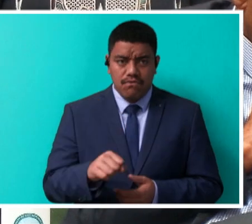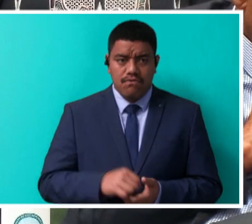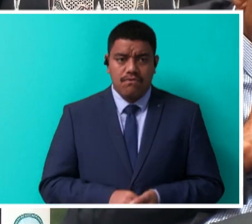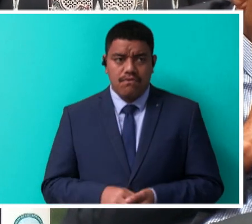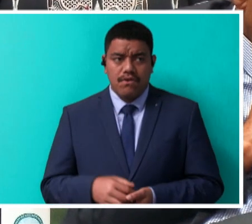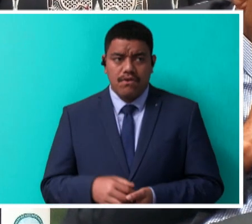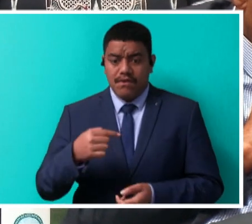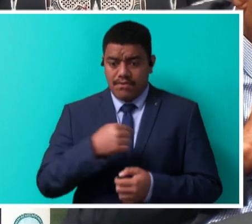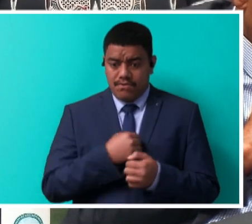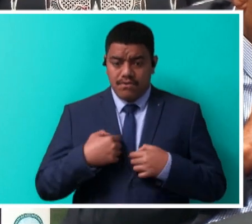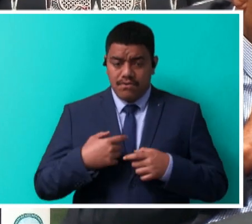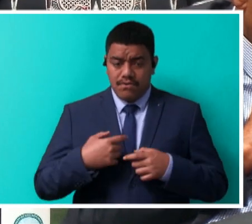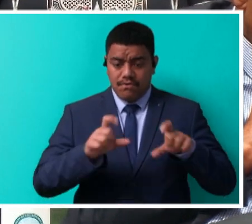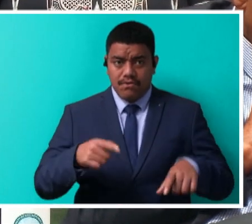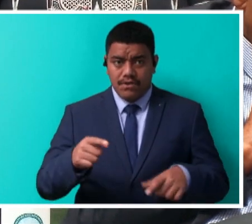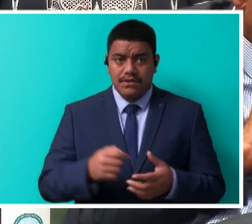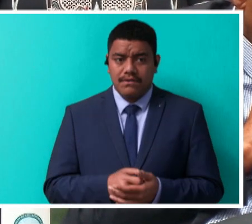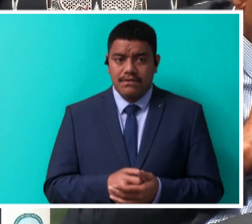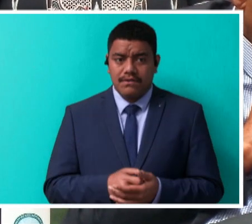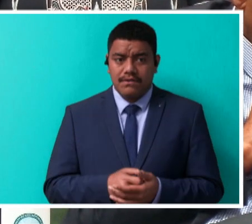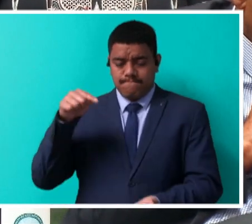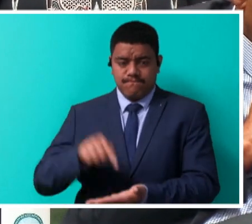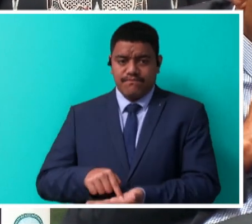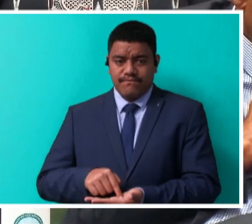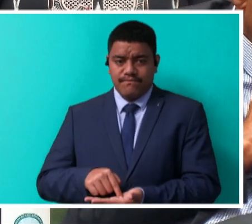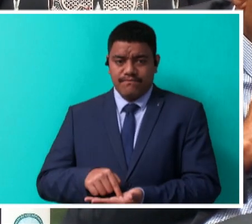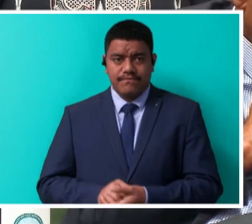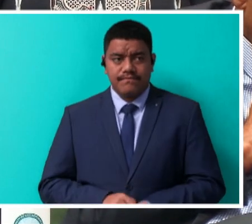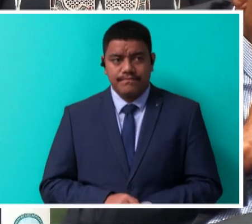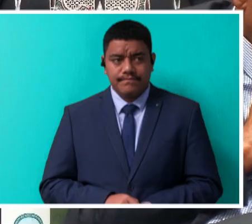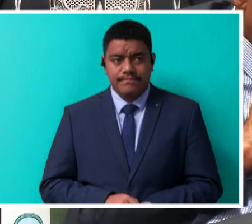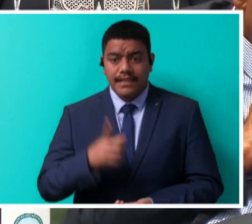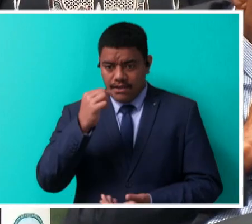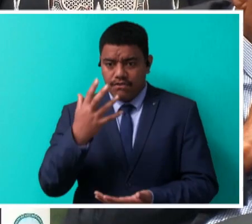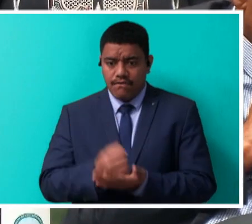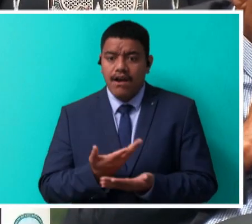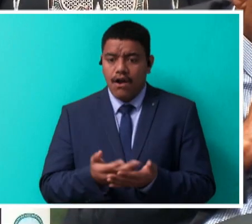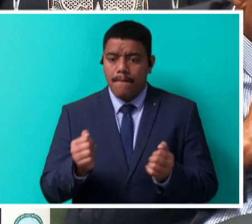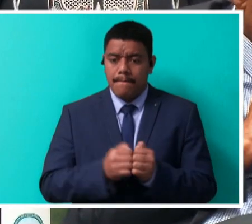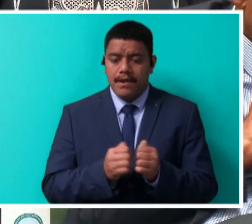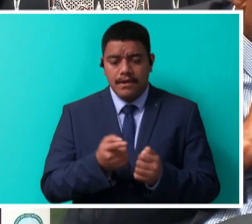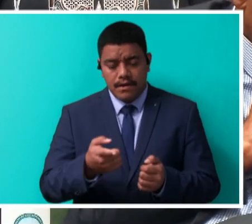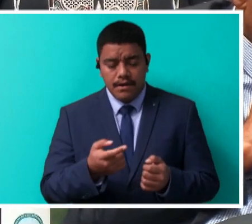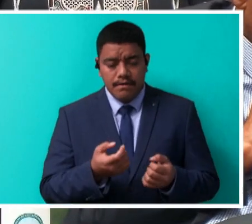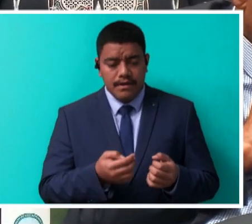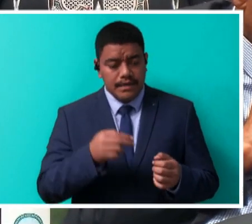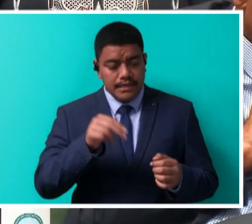the magistrate, on the press of a button, can confirm how many beds are available in